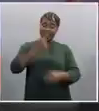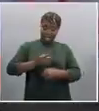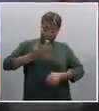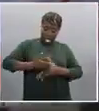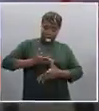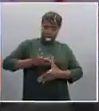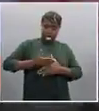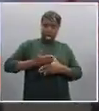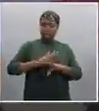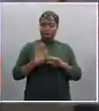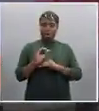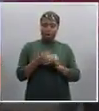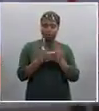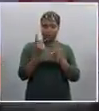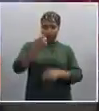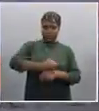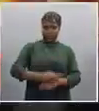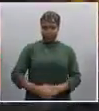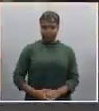but no more than 12 days in a row.